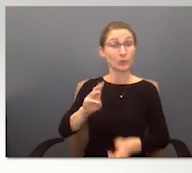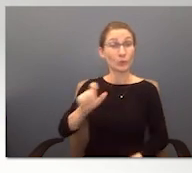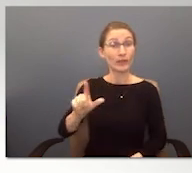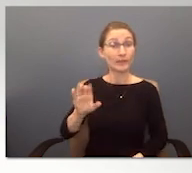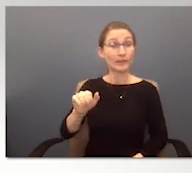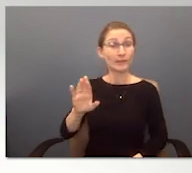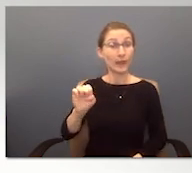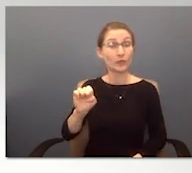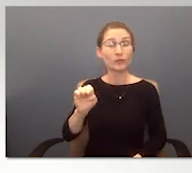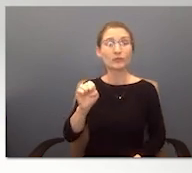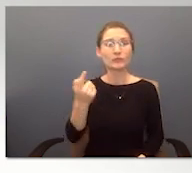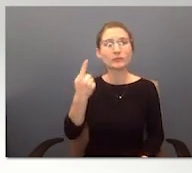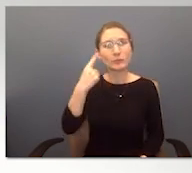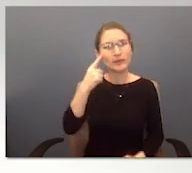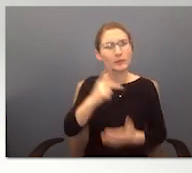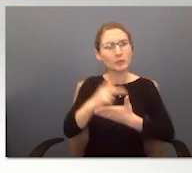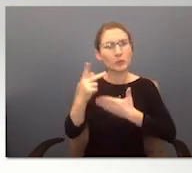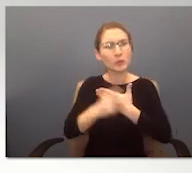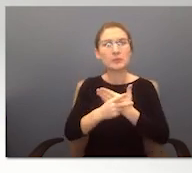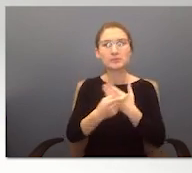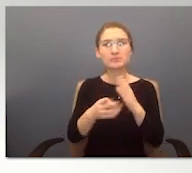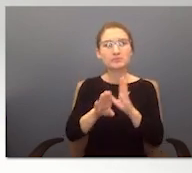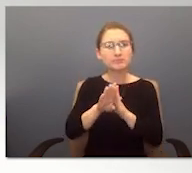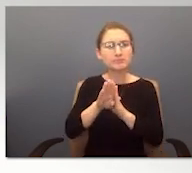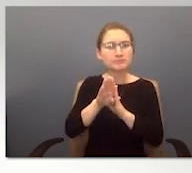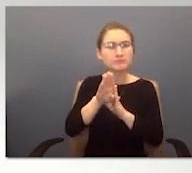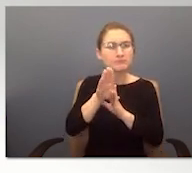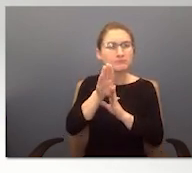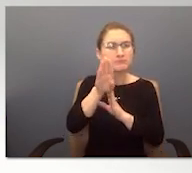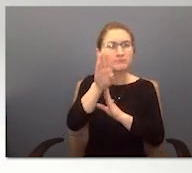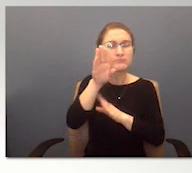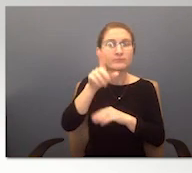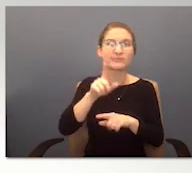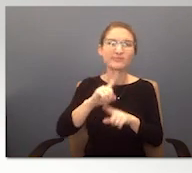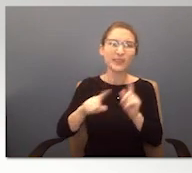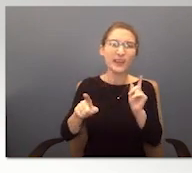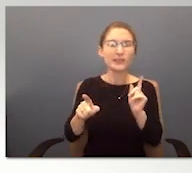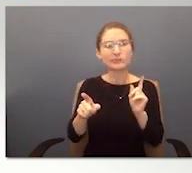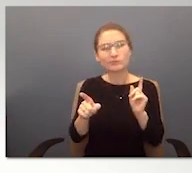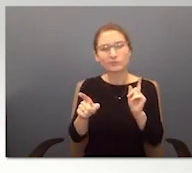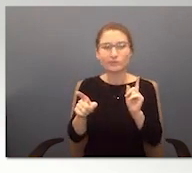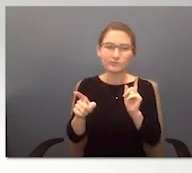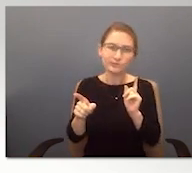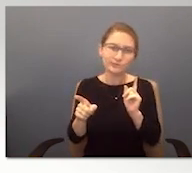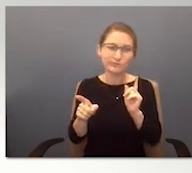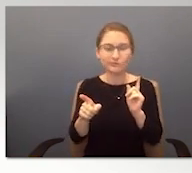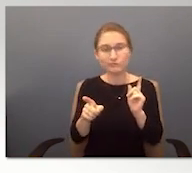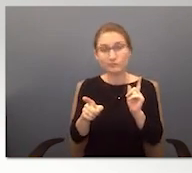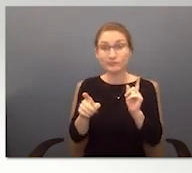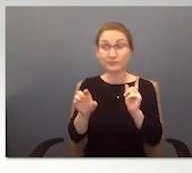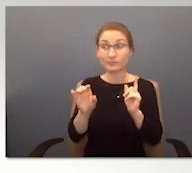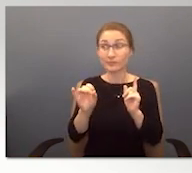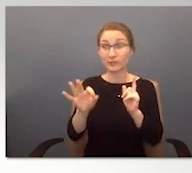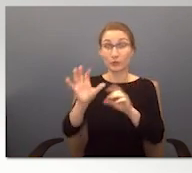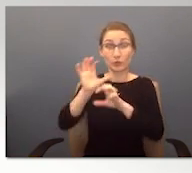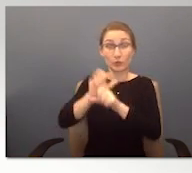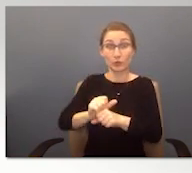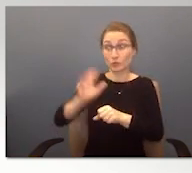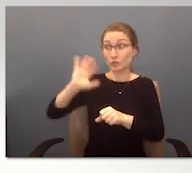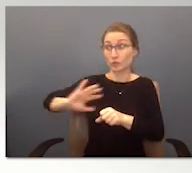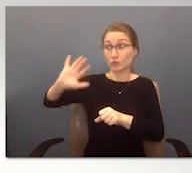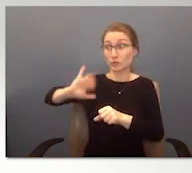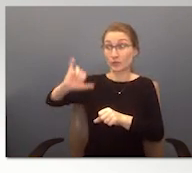going quite well, but recognizing that for those who were used to the way it was, it's